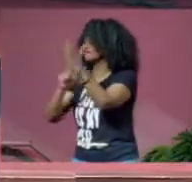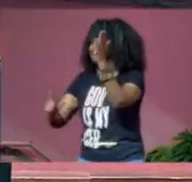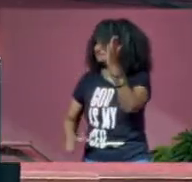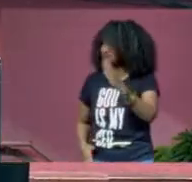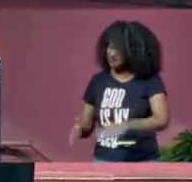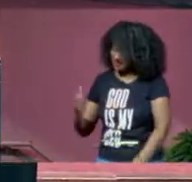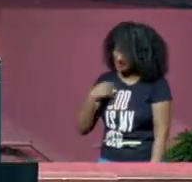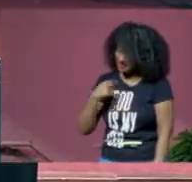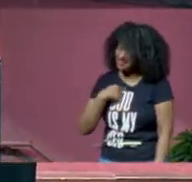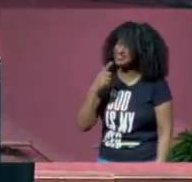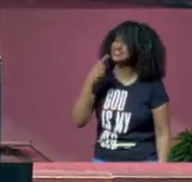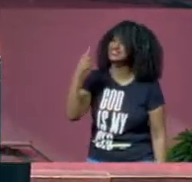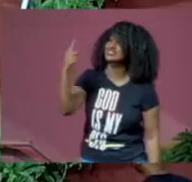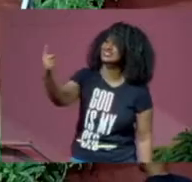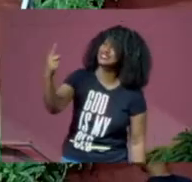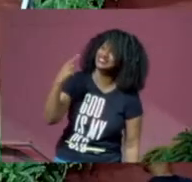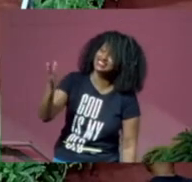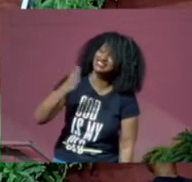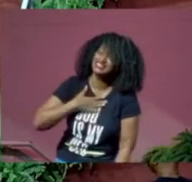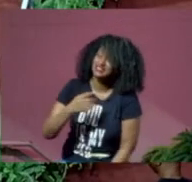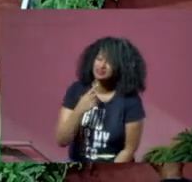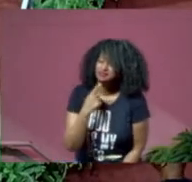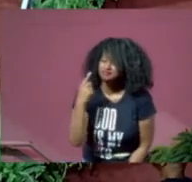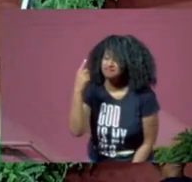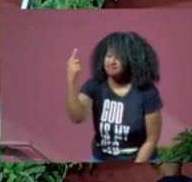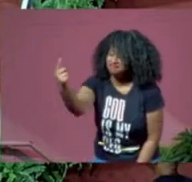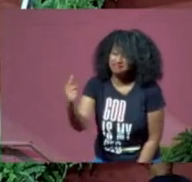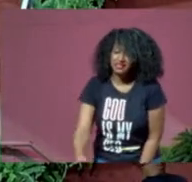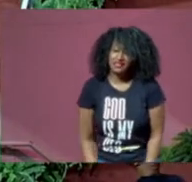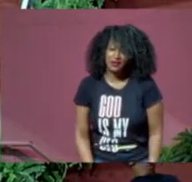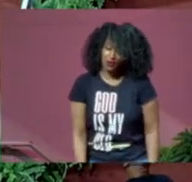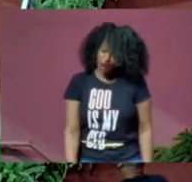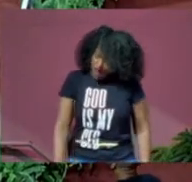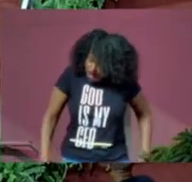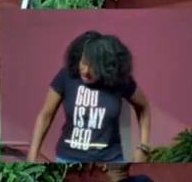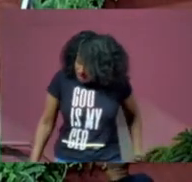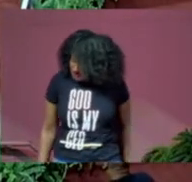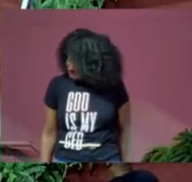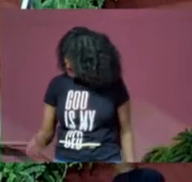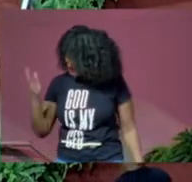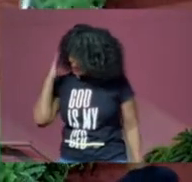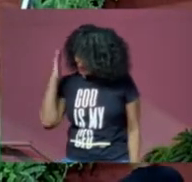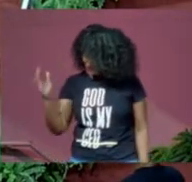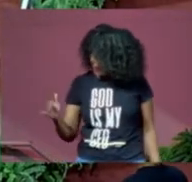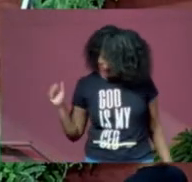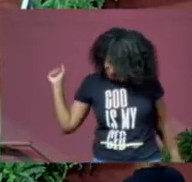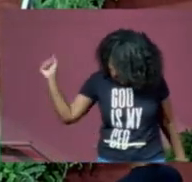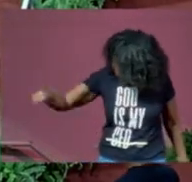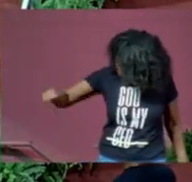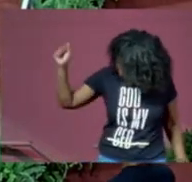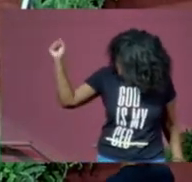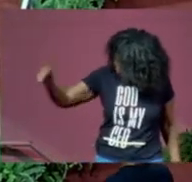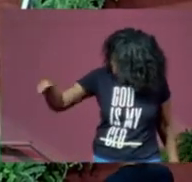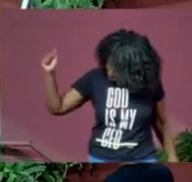answer, and my answer will be